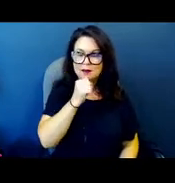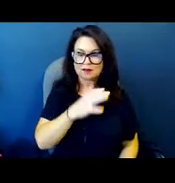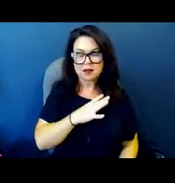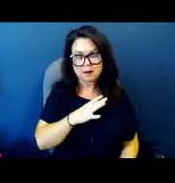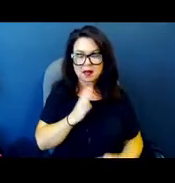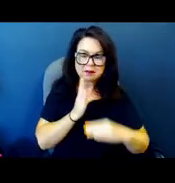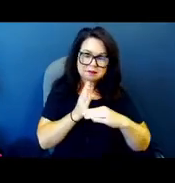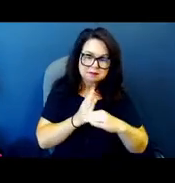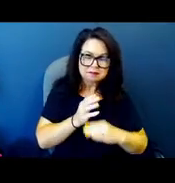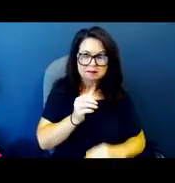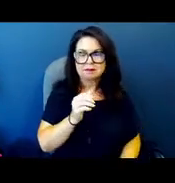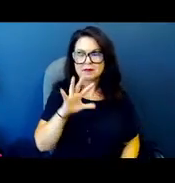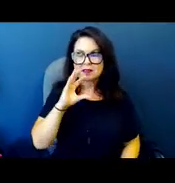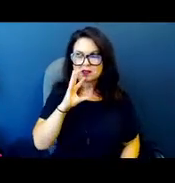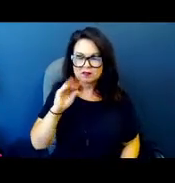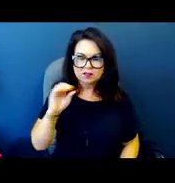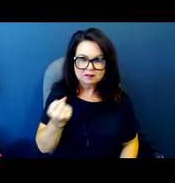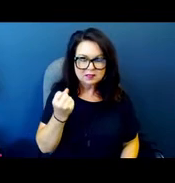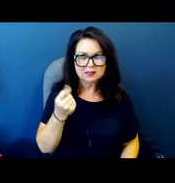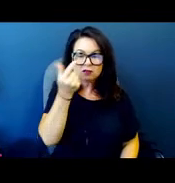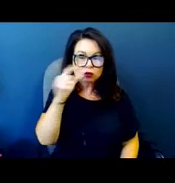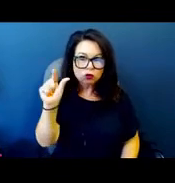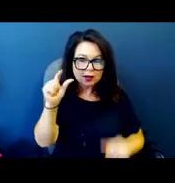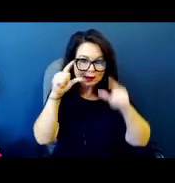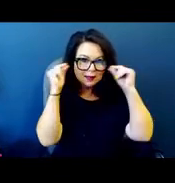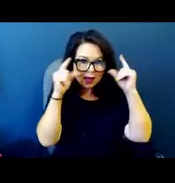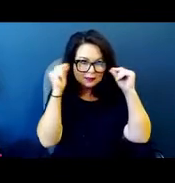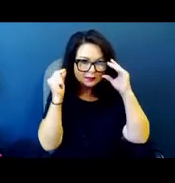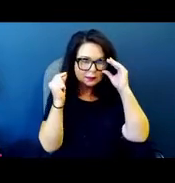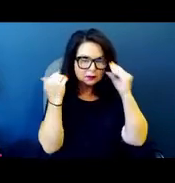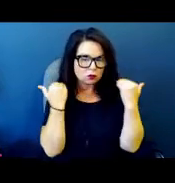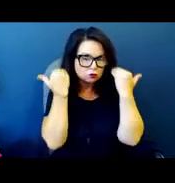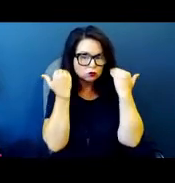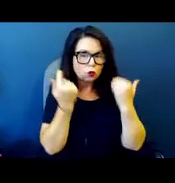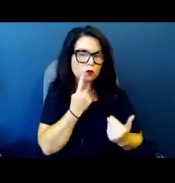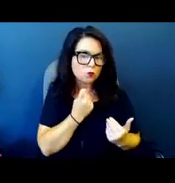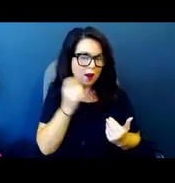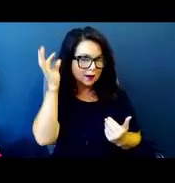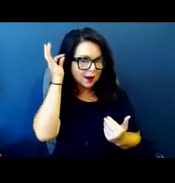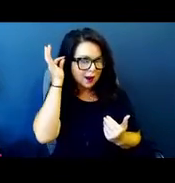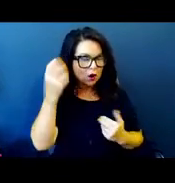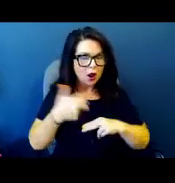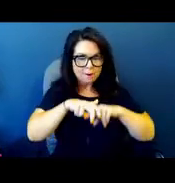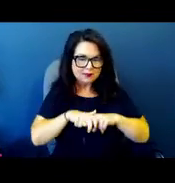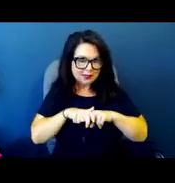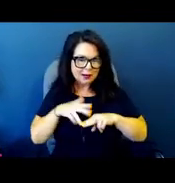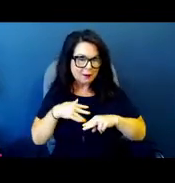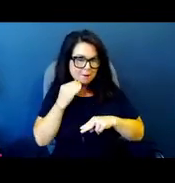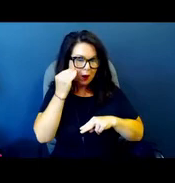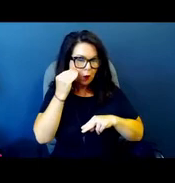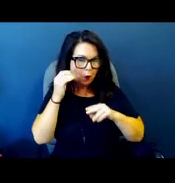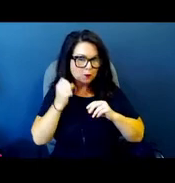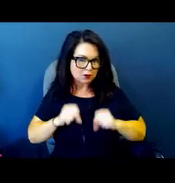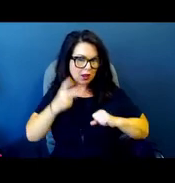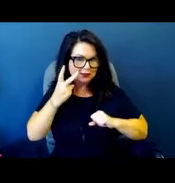green glasses, short red hair, and I'm sitting in my home, which is a log home, so you can see the logs behind me in our